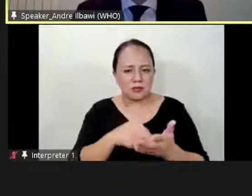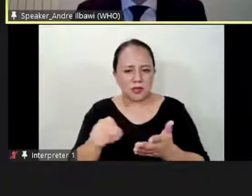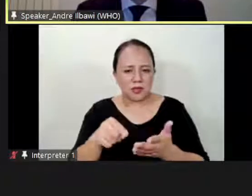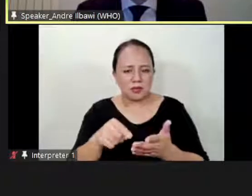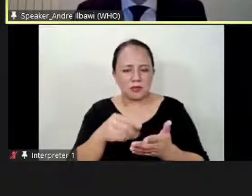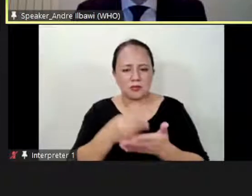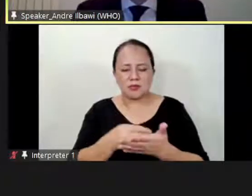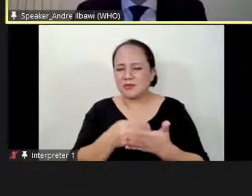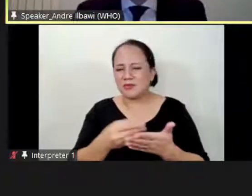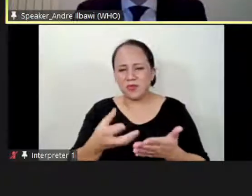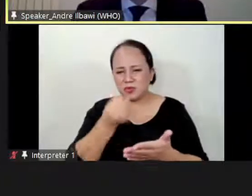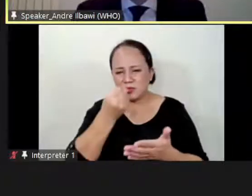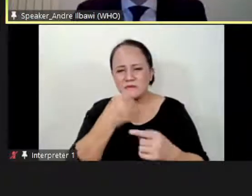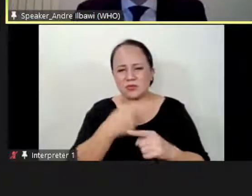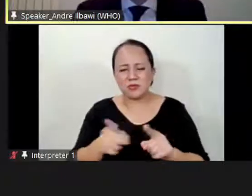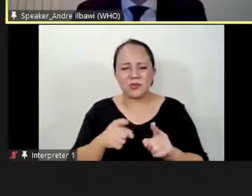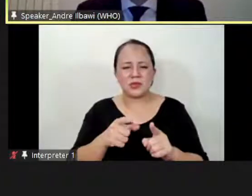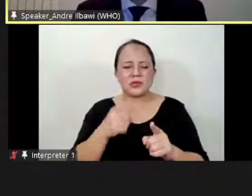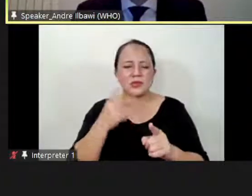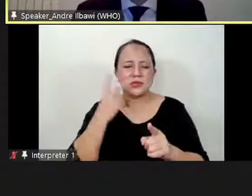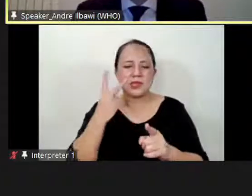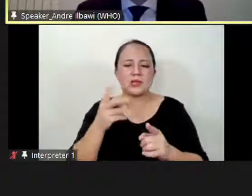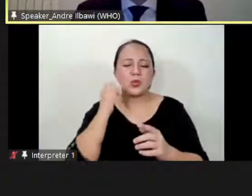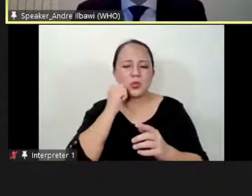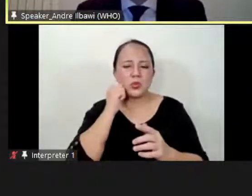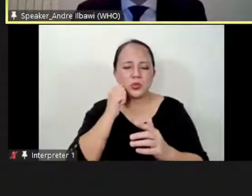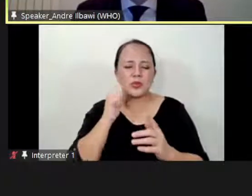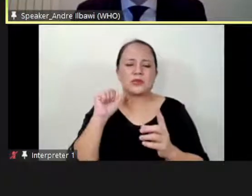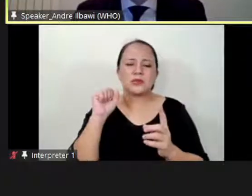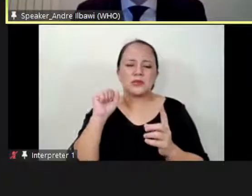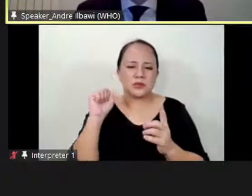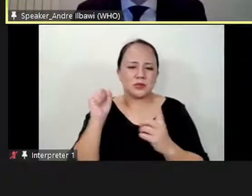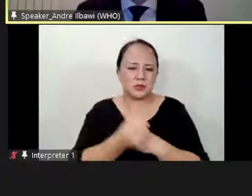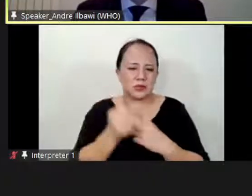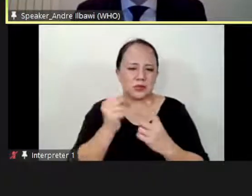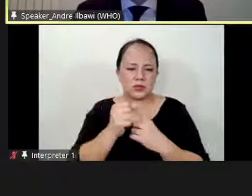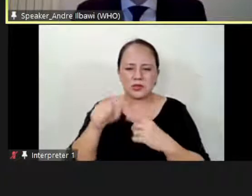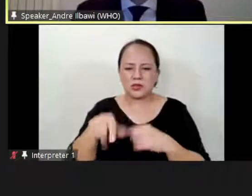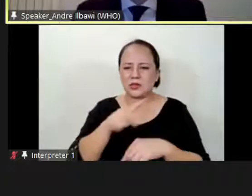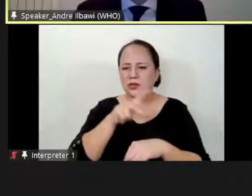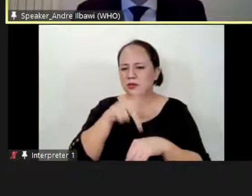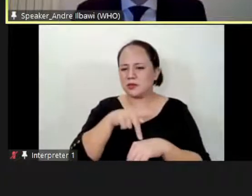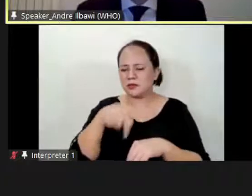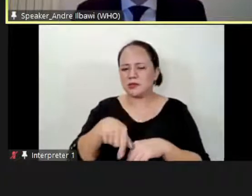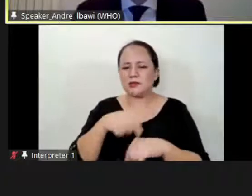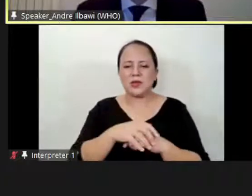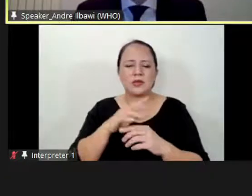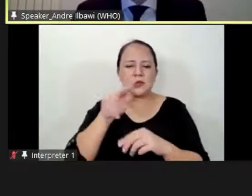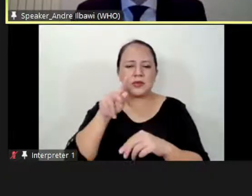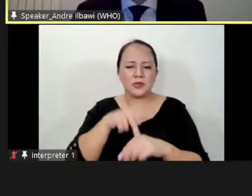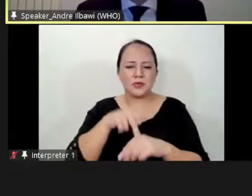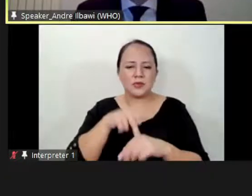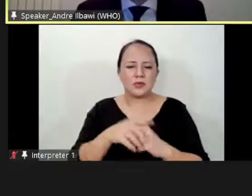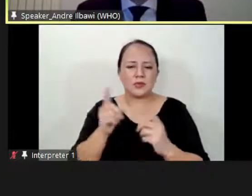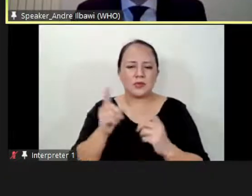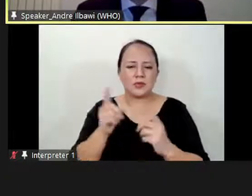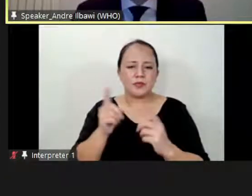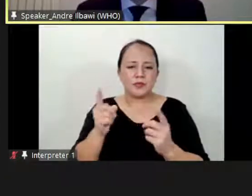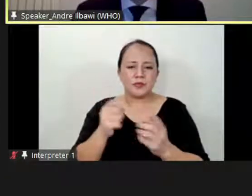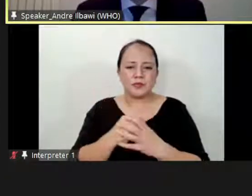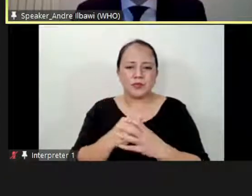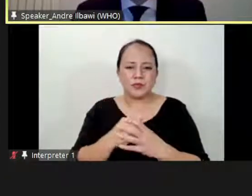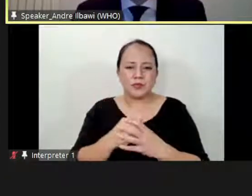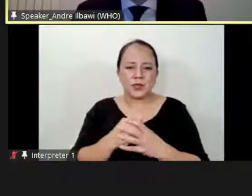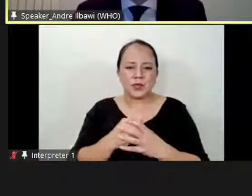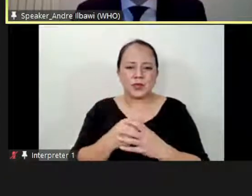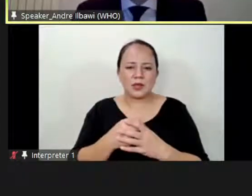phenomenon globally, not a phenomenon to speak specifically in a country like the Philippines. The Philippines, in fact, has been leading the tide in